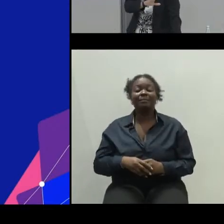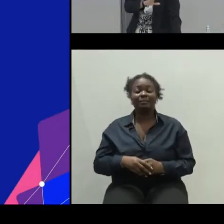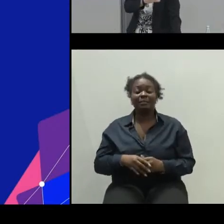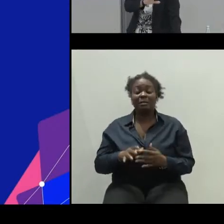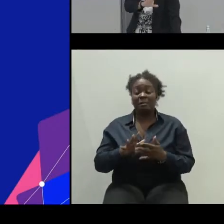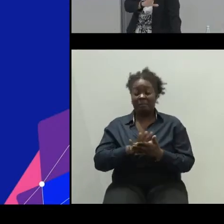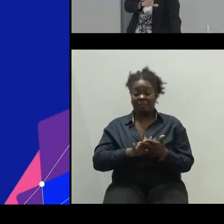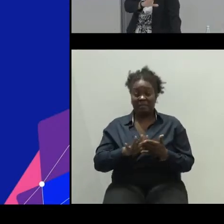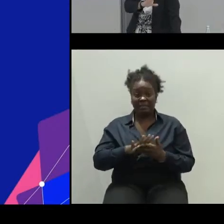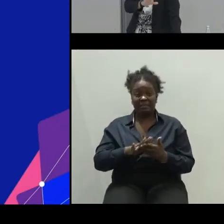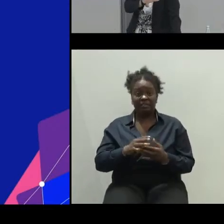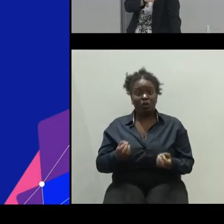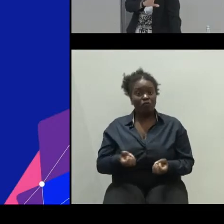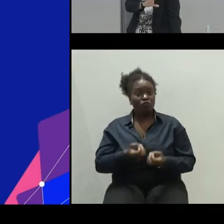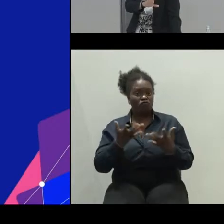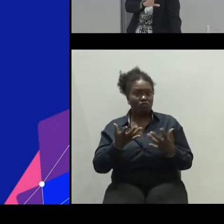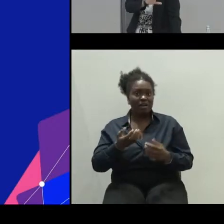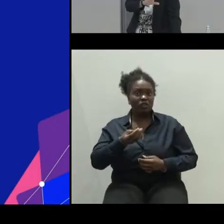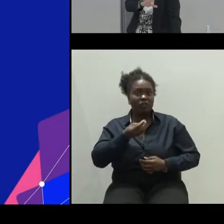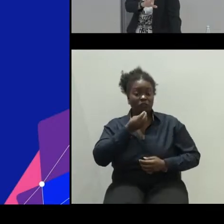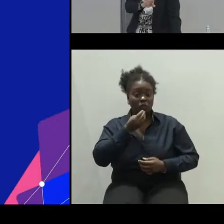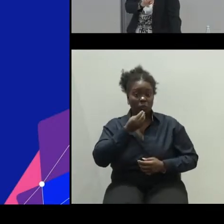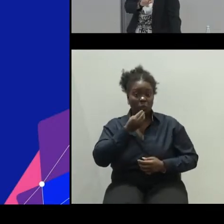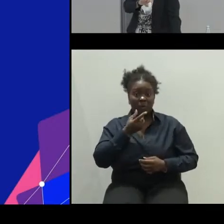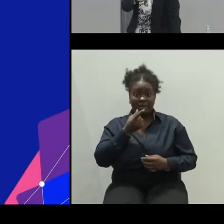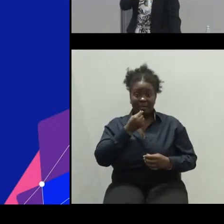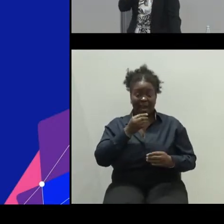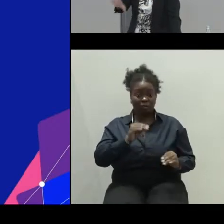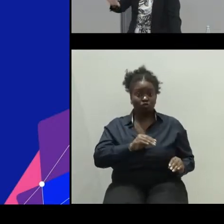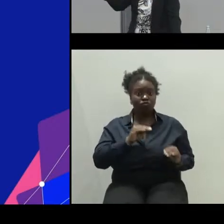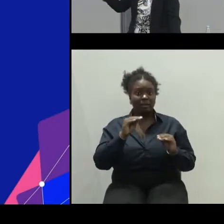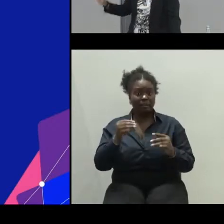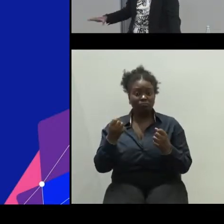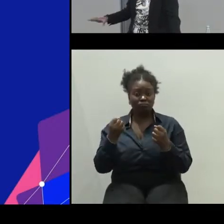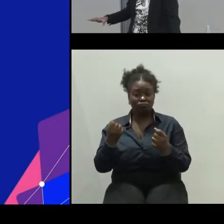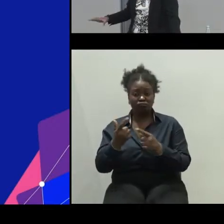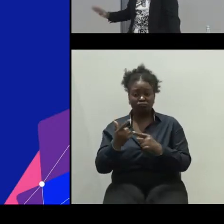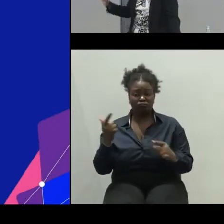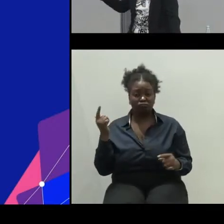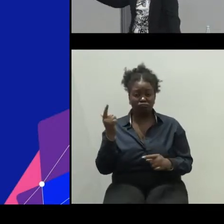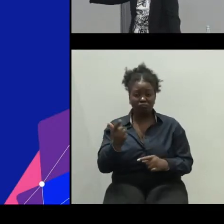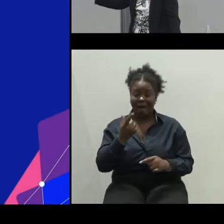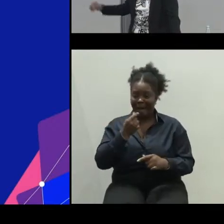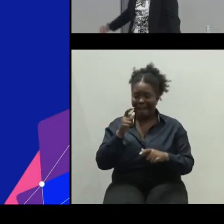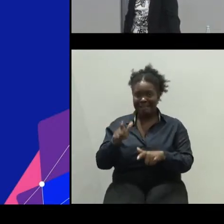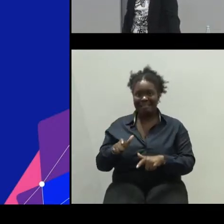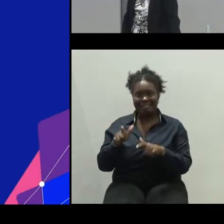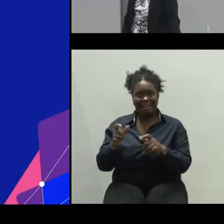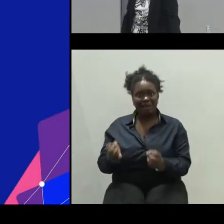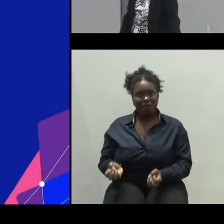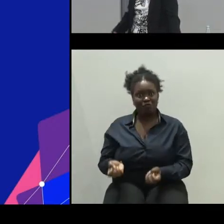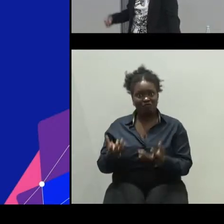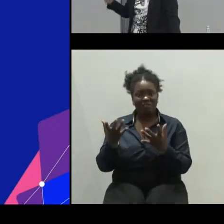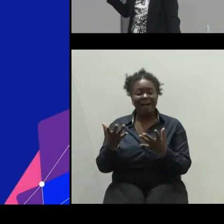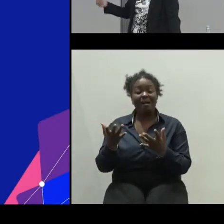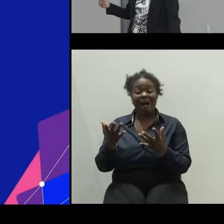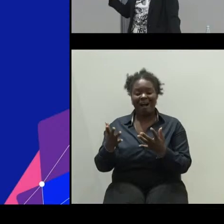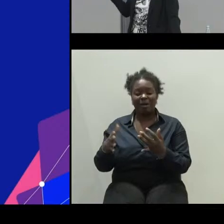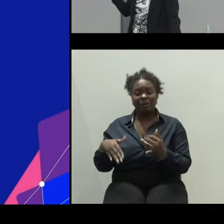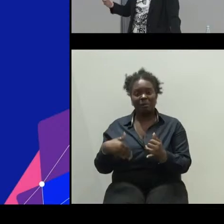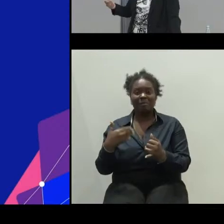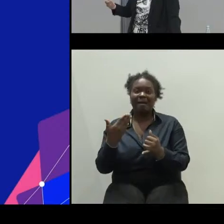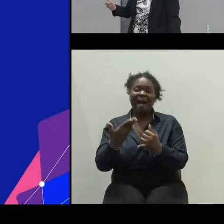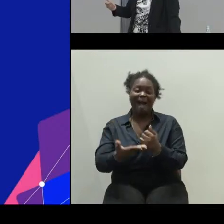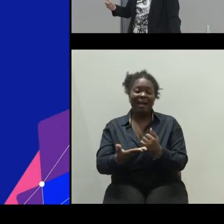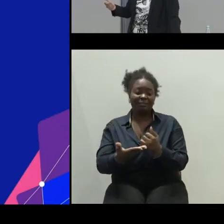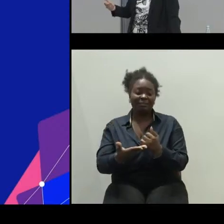transport foods, fresh foods especially, in longer distances, and you could maintain them for longer when they arrive at their end use. And glass